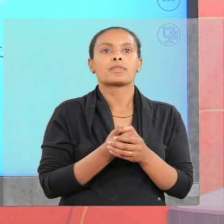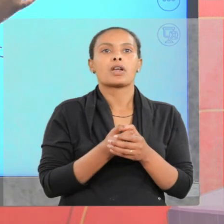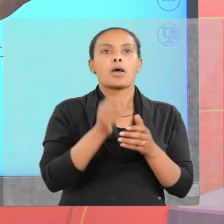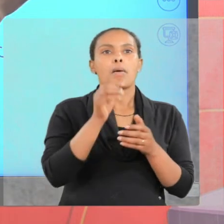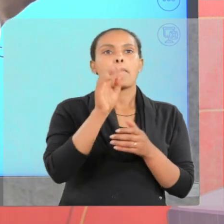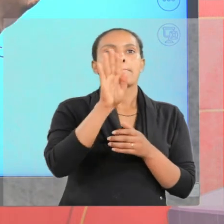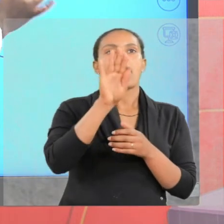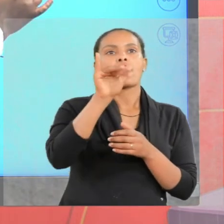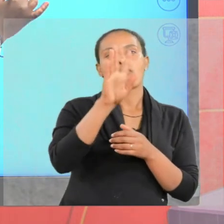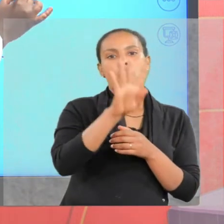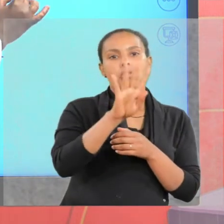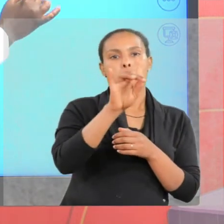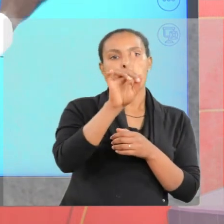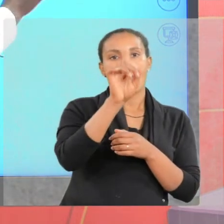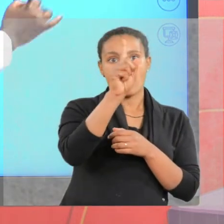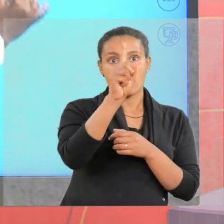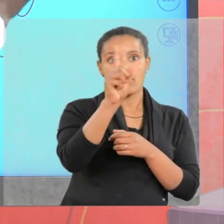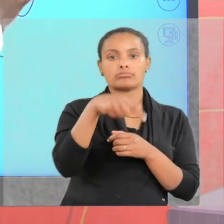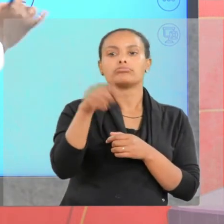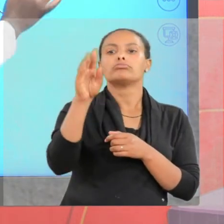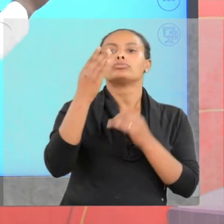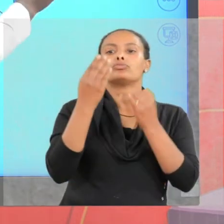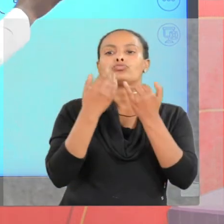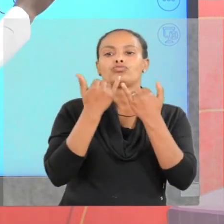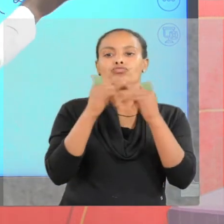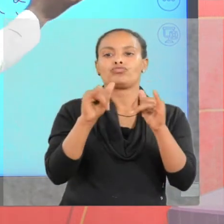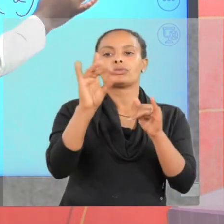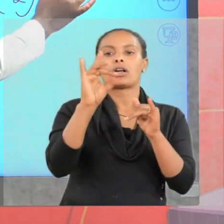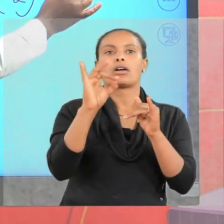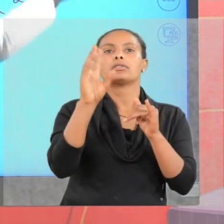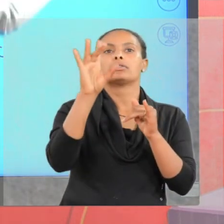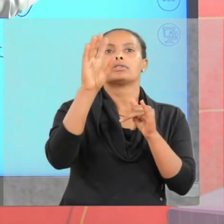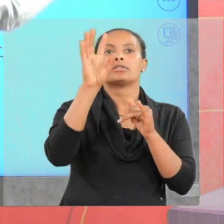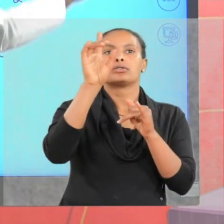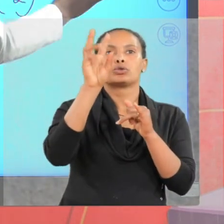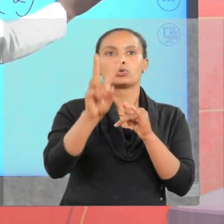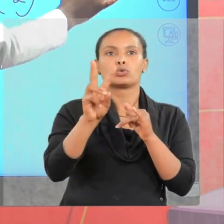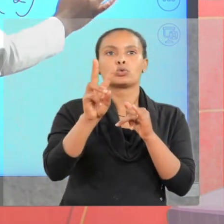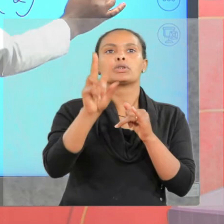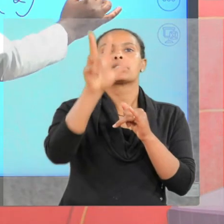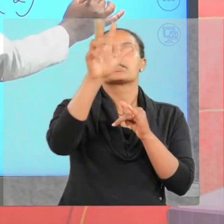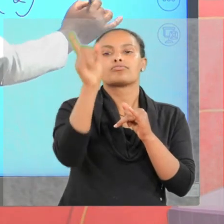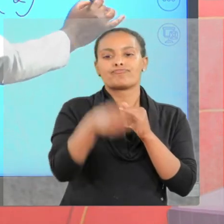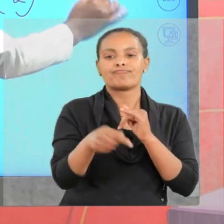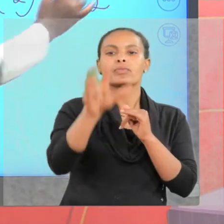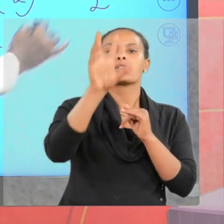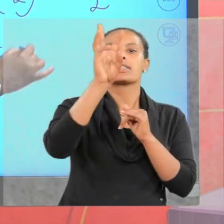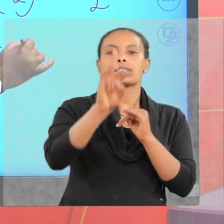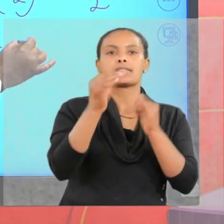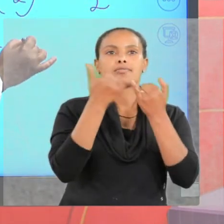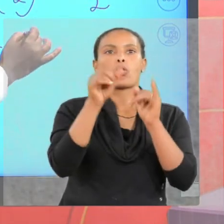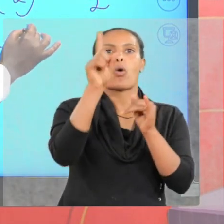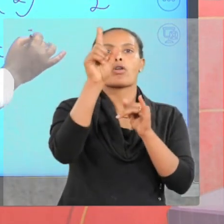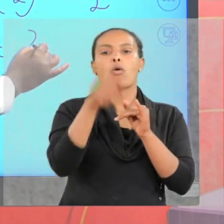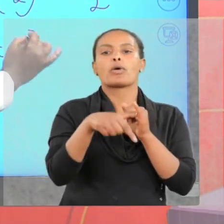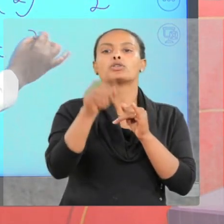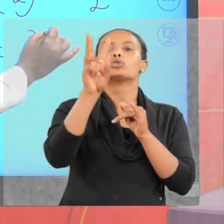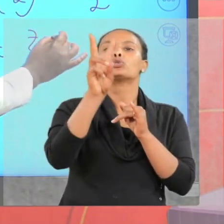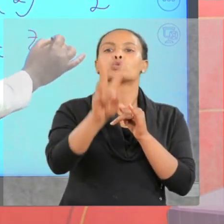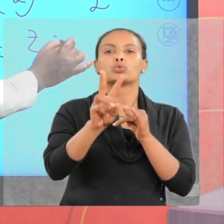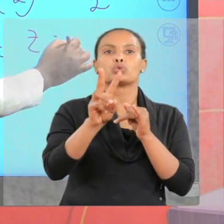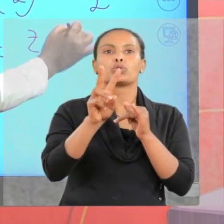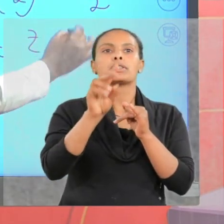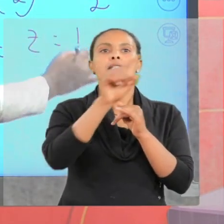By 4, 1 over 2 to the power of Z equal, by 3, 1 over 2. From this,